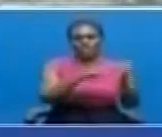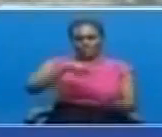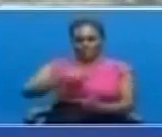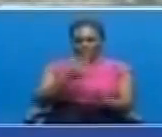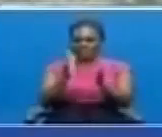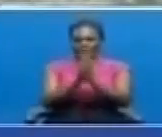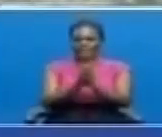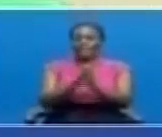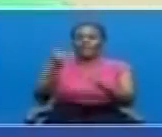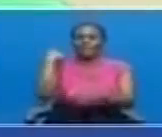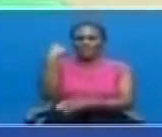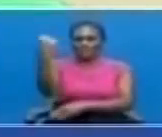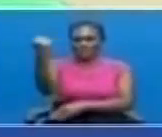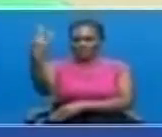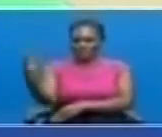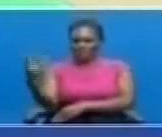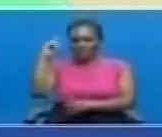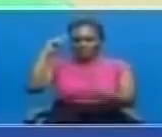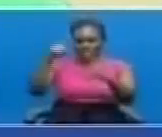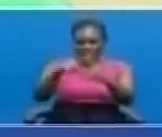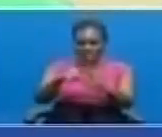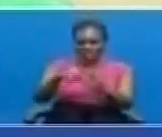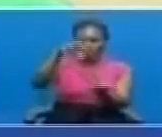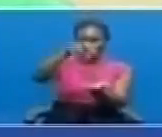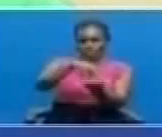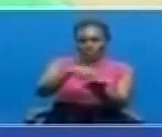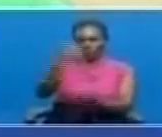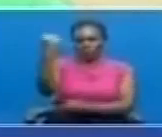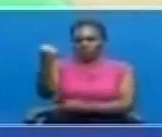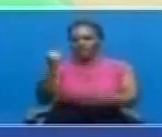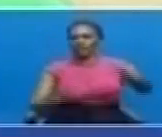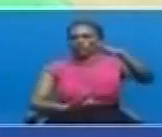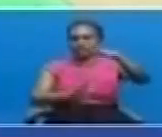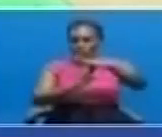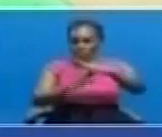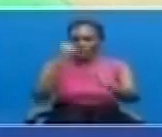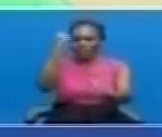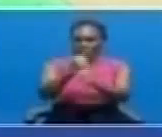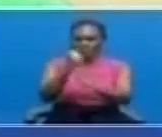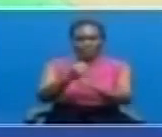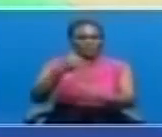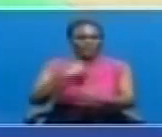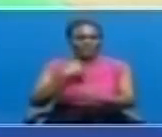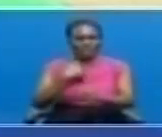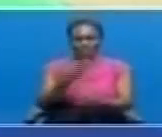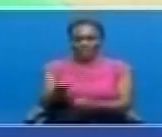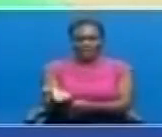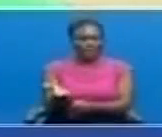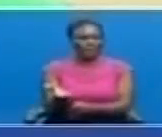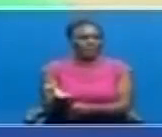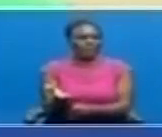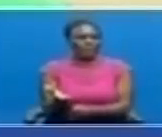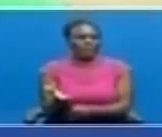na number 4. And our target is to finish top 5, and with the kind of performance that we have we've had so far, it's not bad,